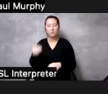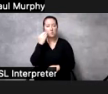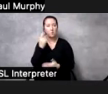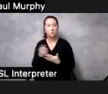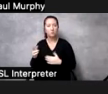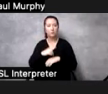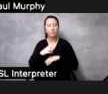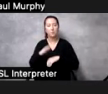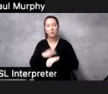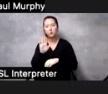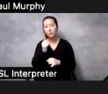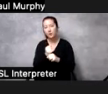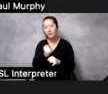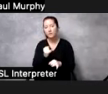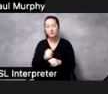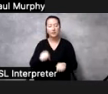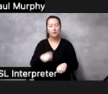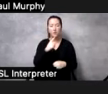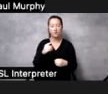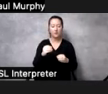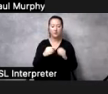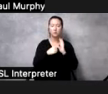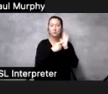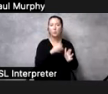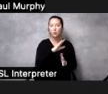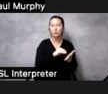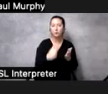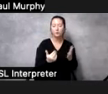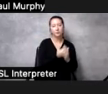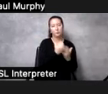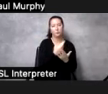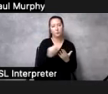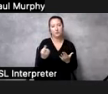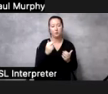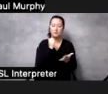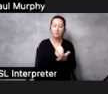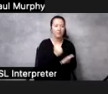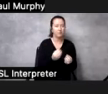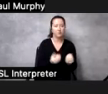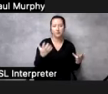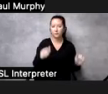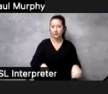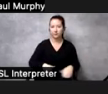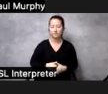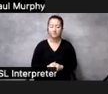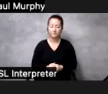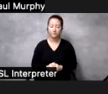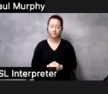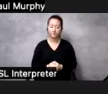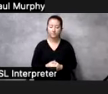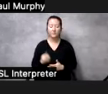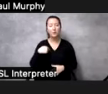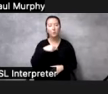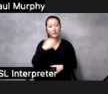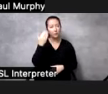then broaden so that you can expose your students to help them and assist them in any way that you can? And we recognize that this is going to